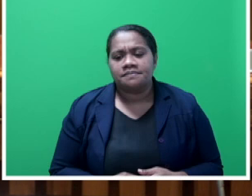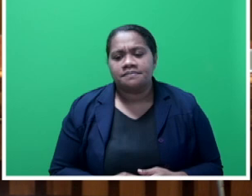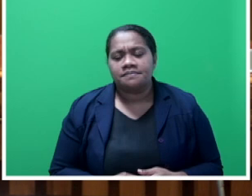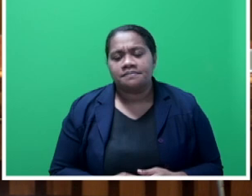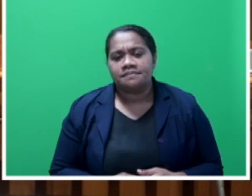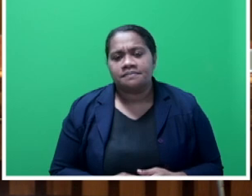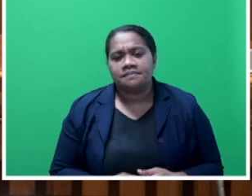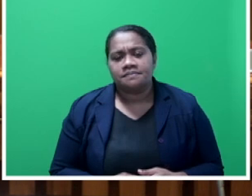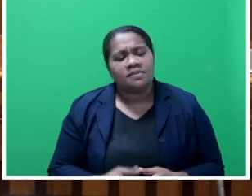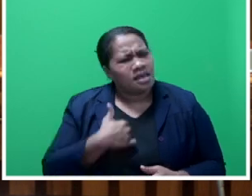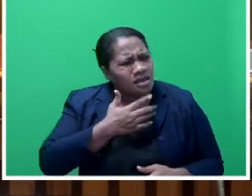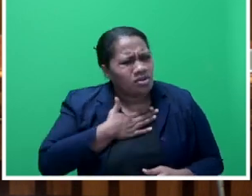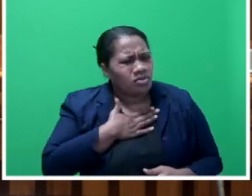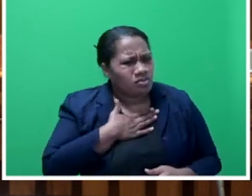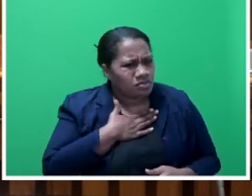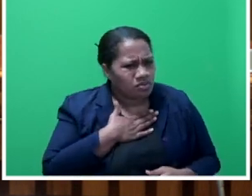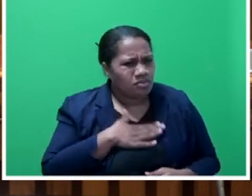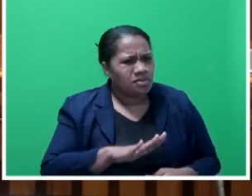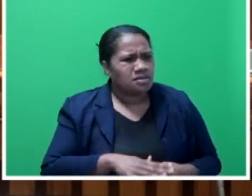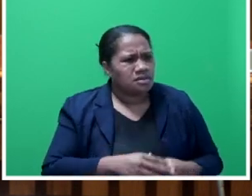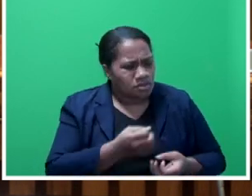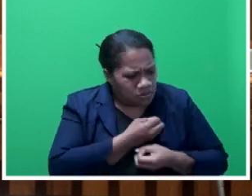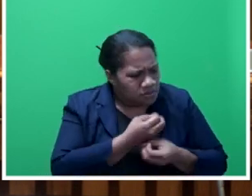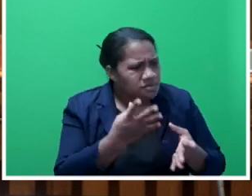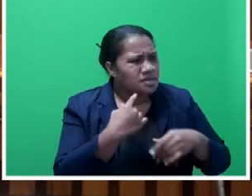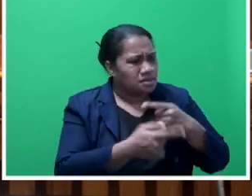I wanted to make, there's a lot of, hullabaloo about,